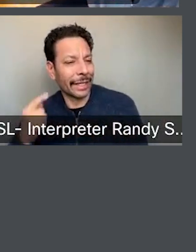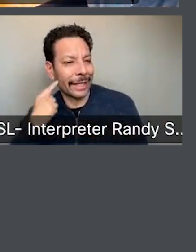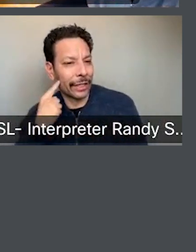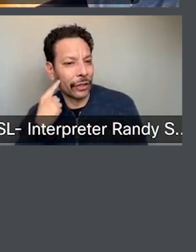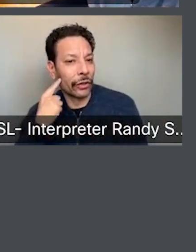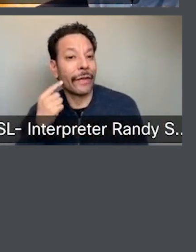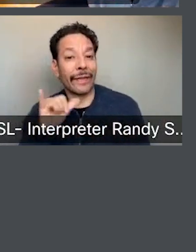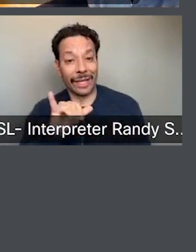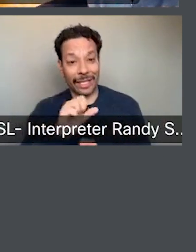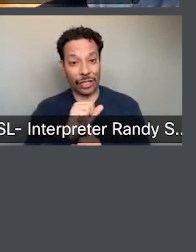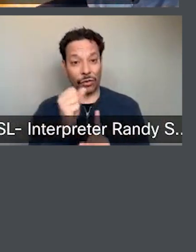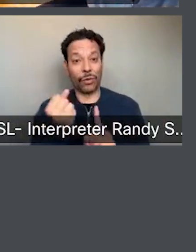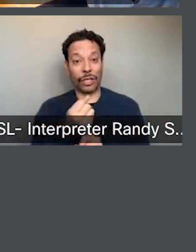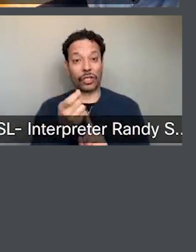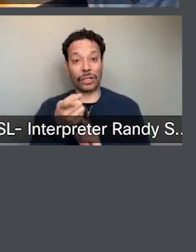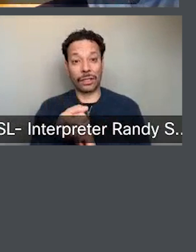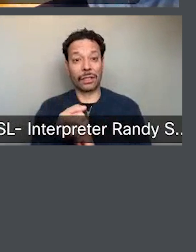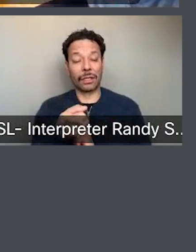that situation,